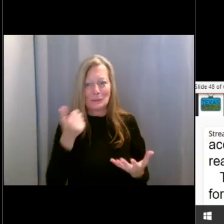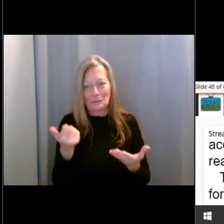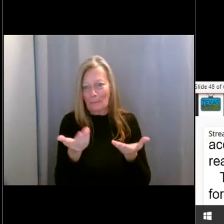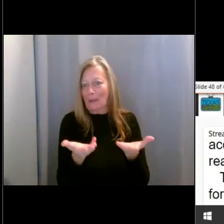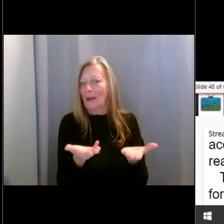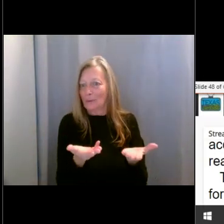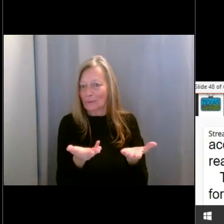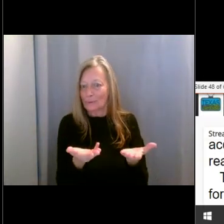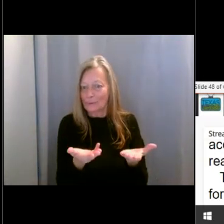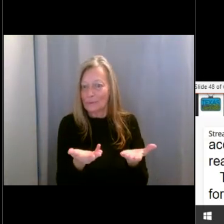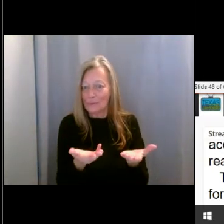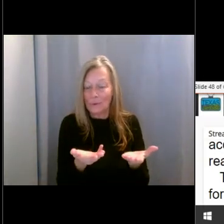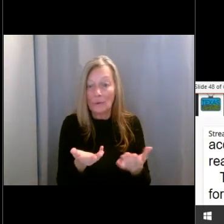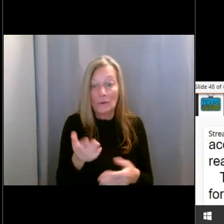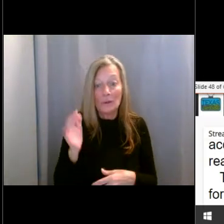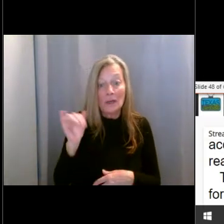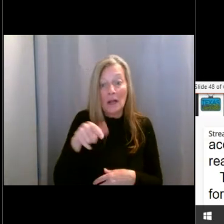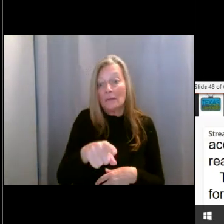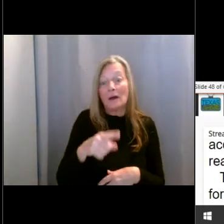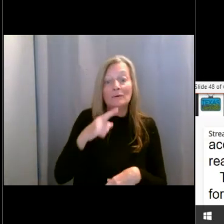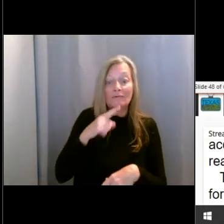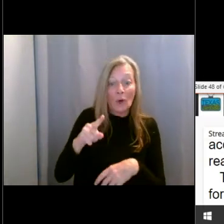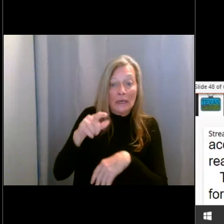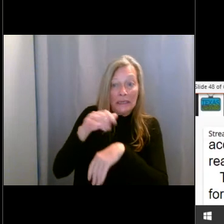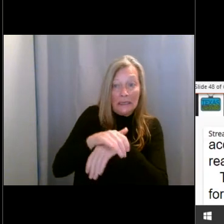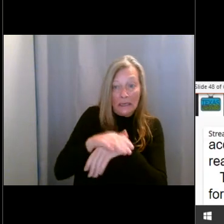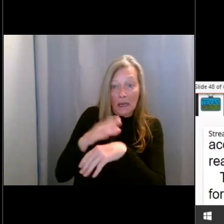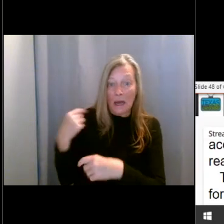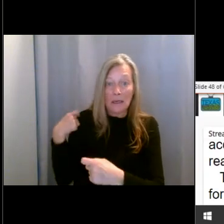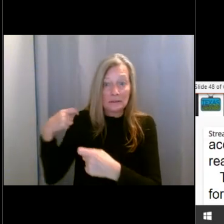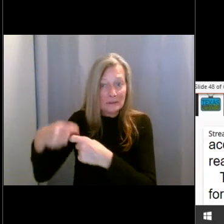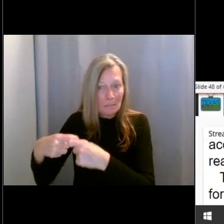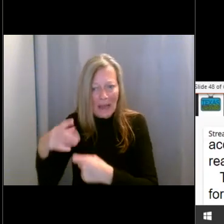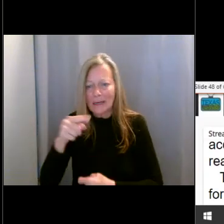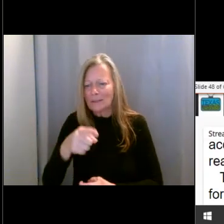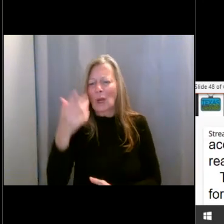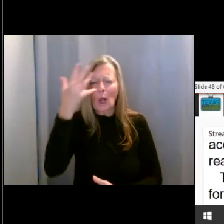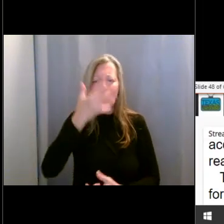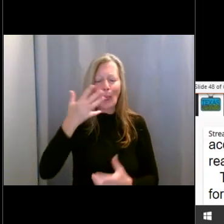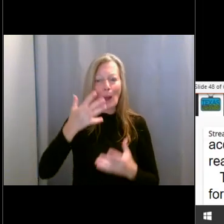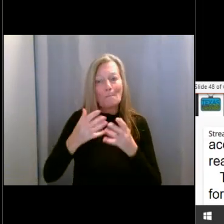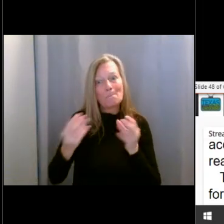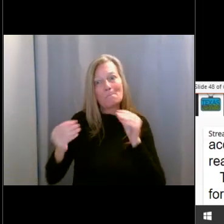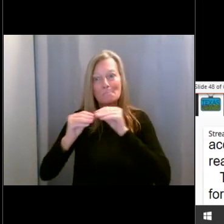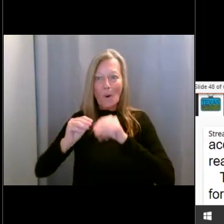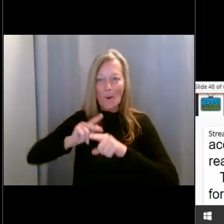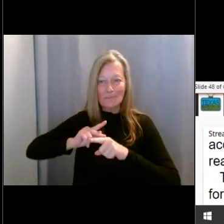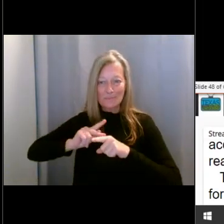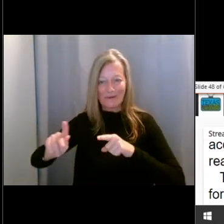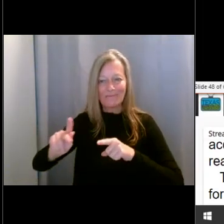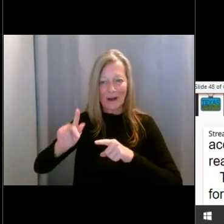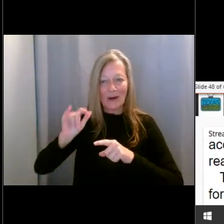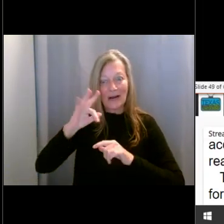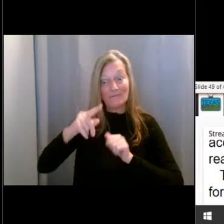a template that's for English and Spanish, and it just looks so much more professional when you use one of our